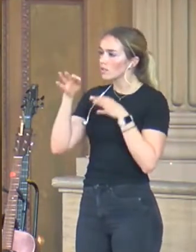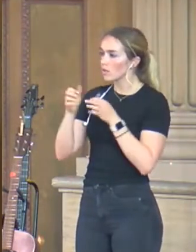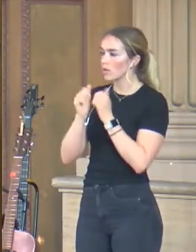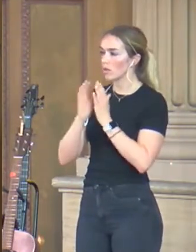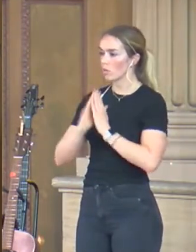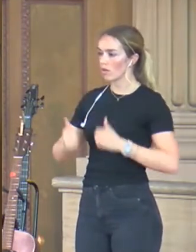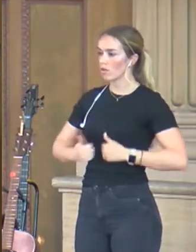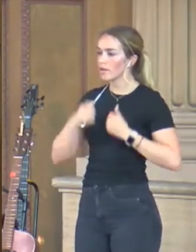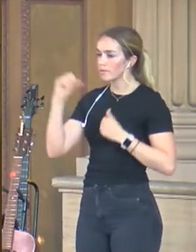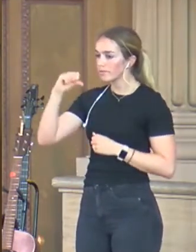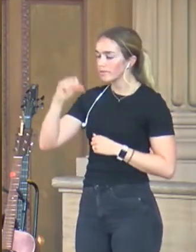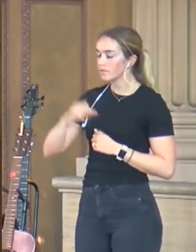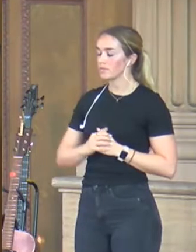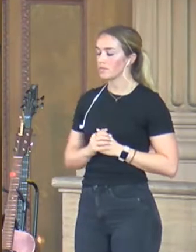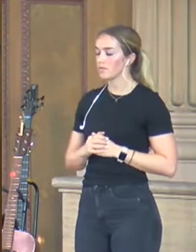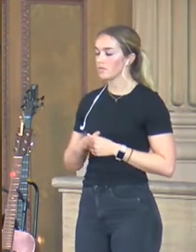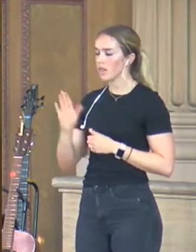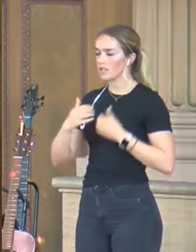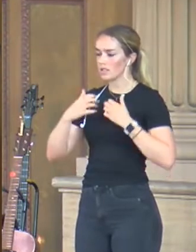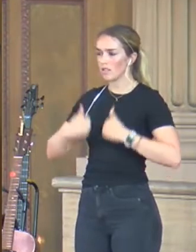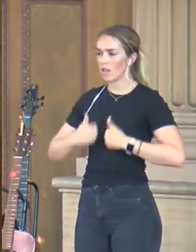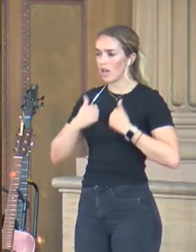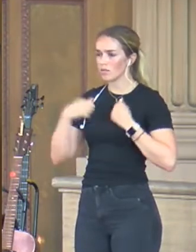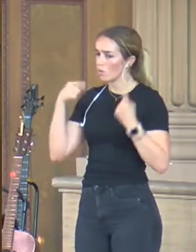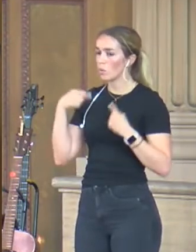prayer. And his life is darkness.